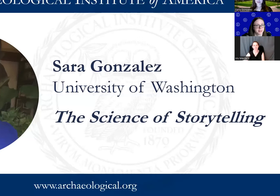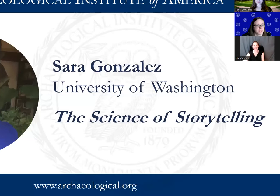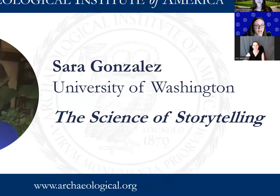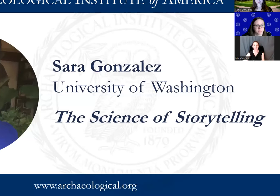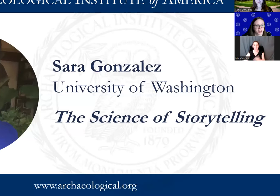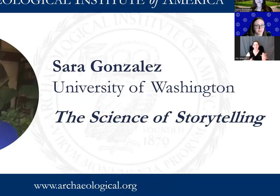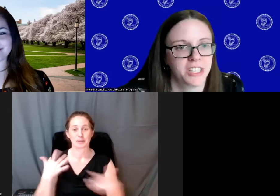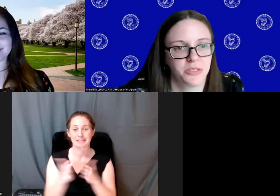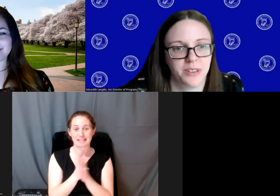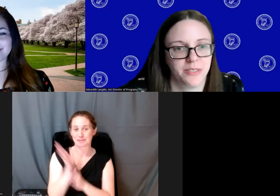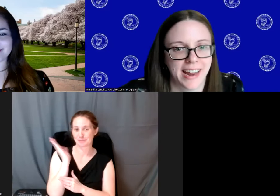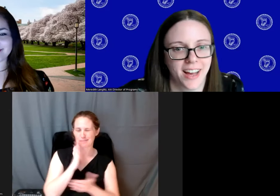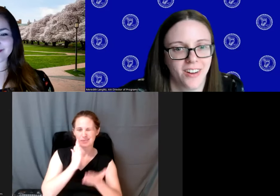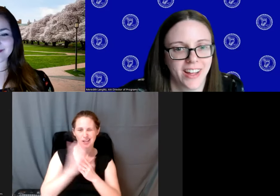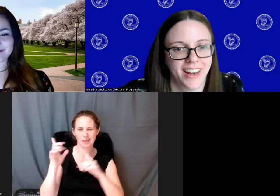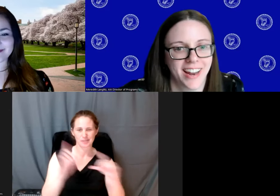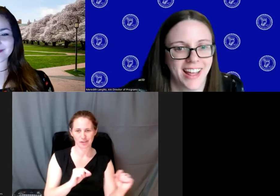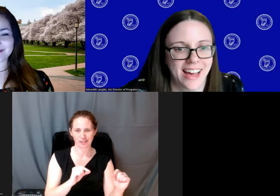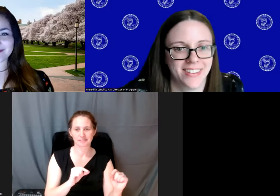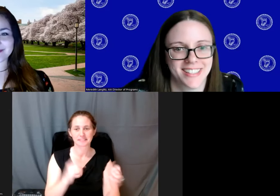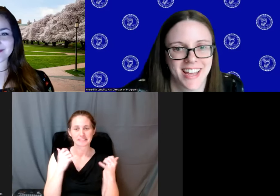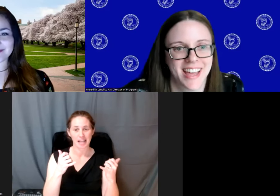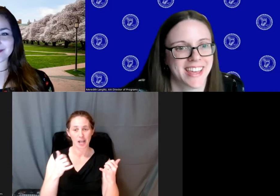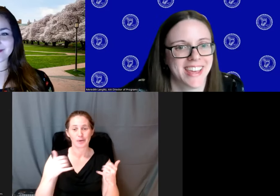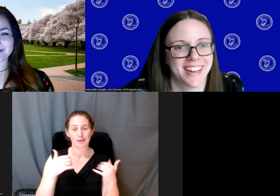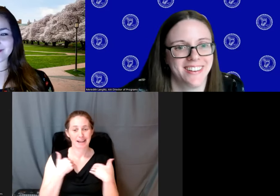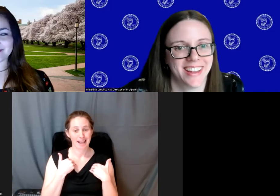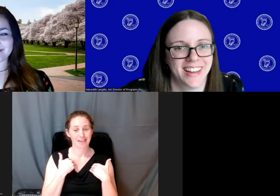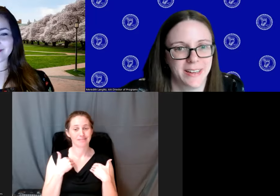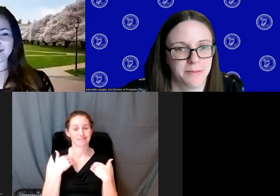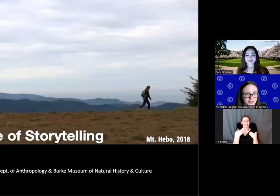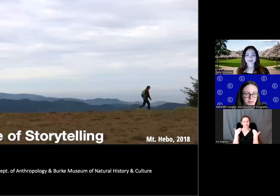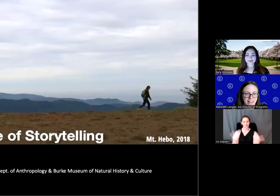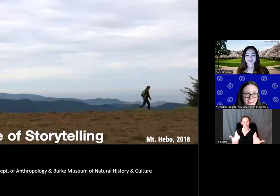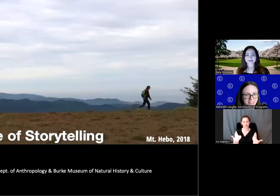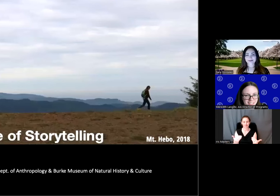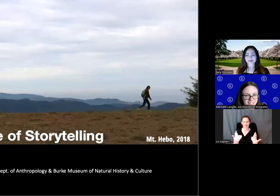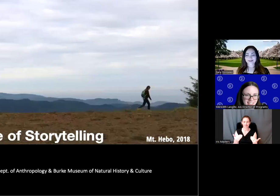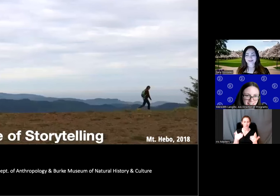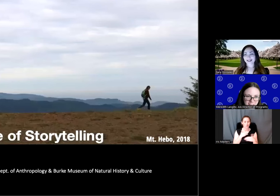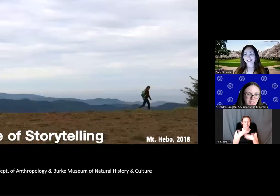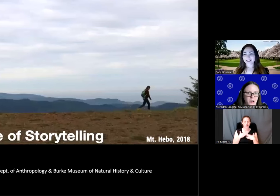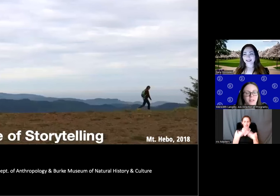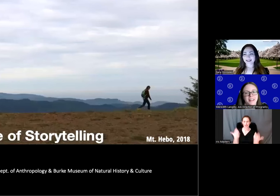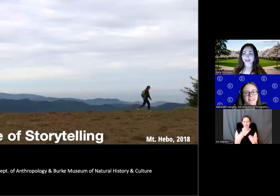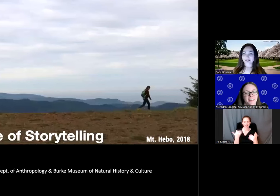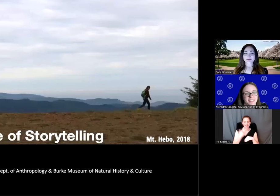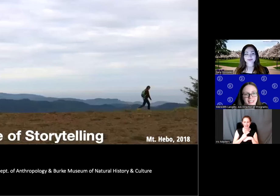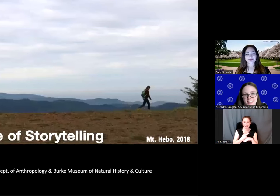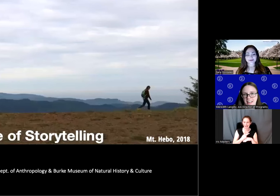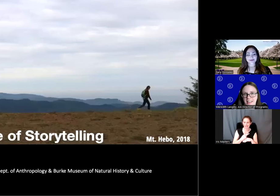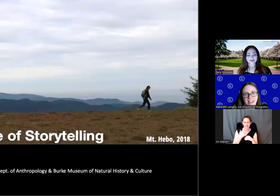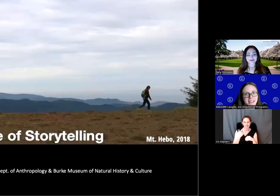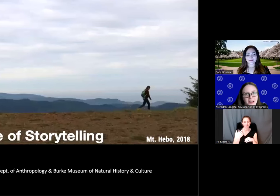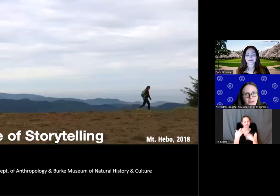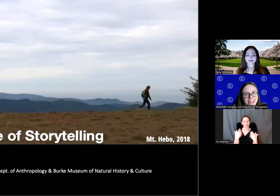I'm going to stop sharing my screen right now and have us get going. We're so glad you're here today with us, Dr.